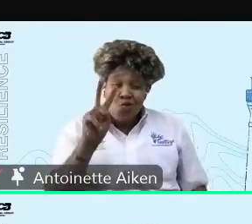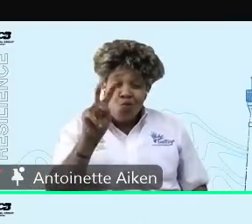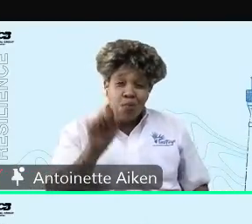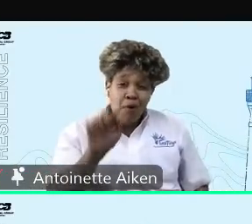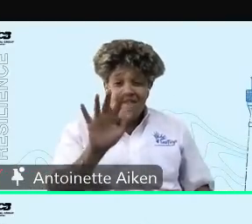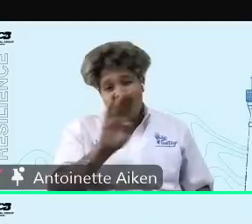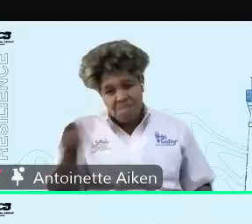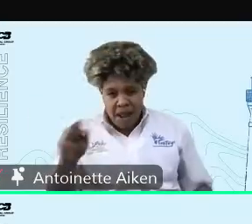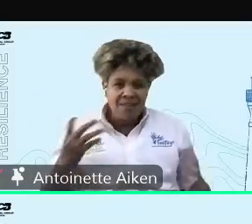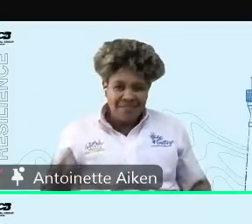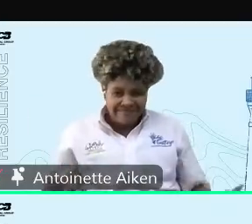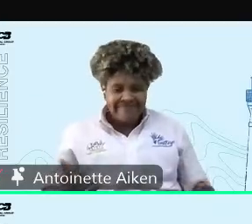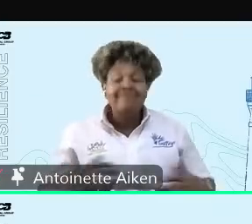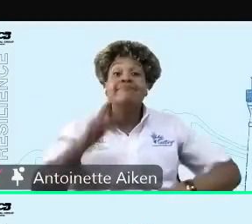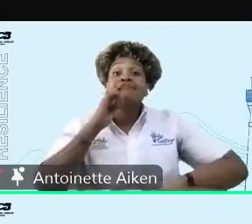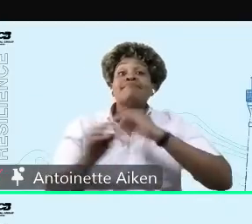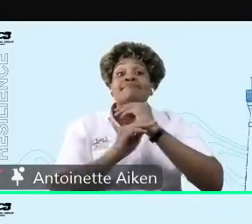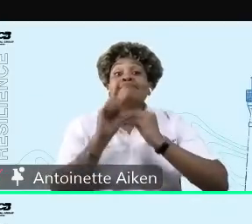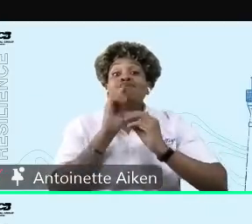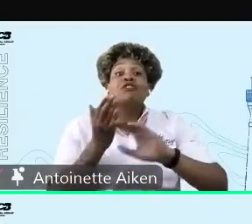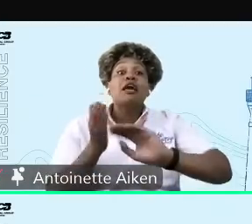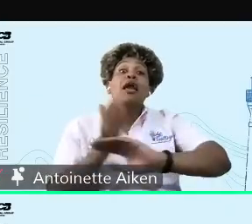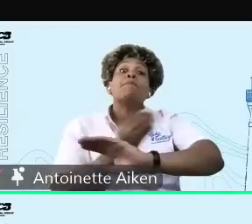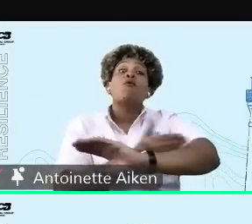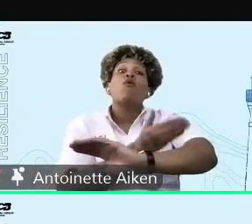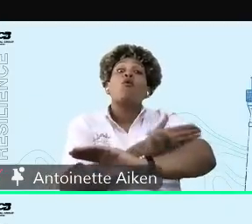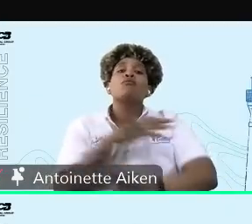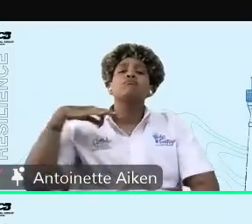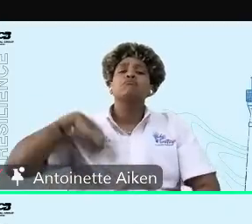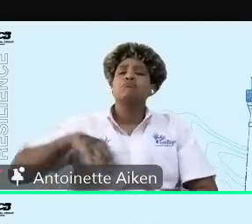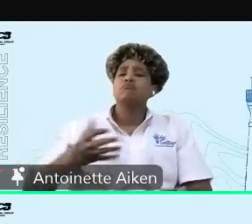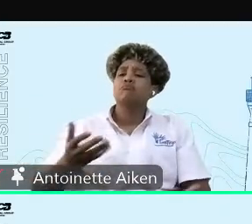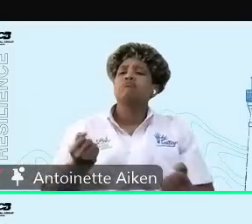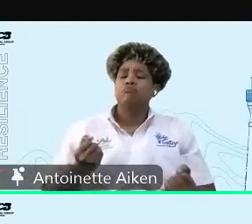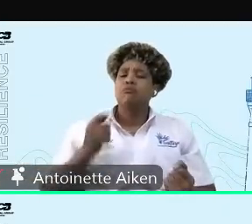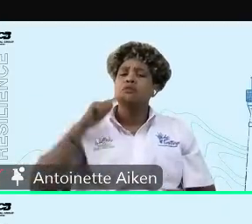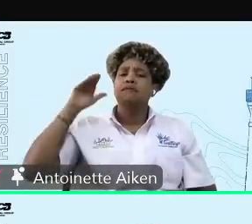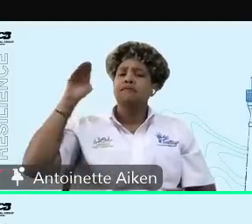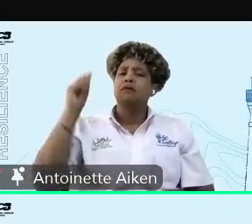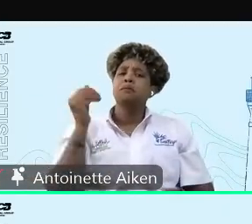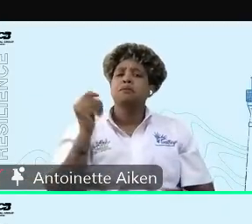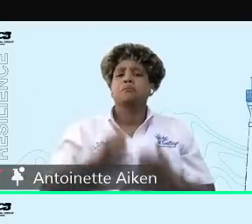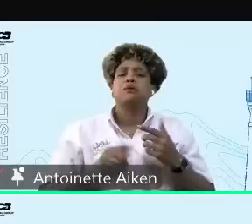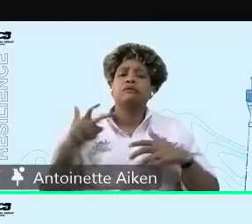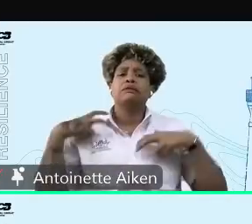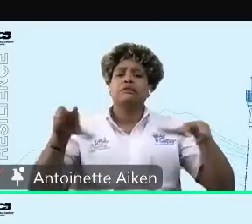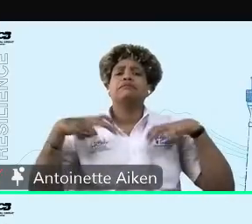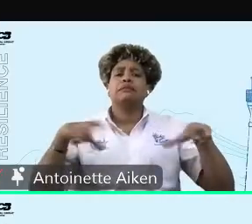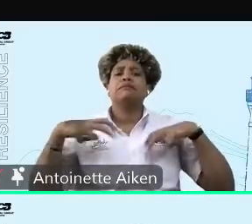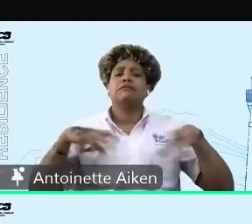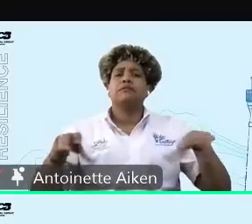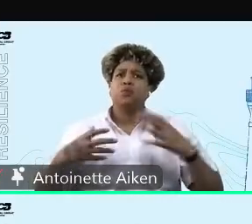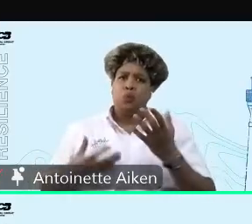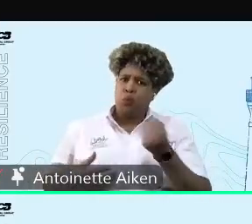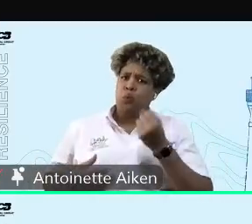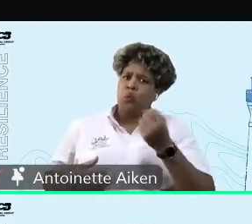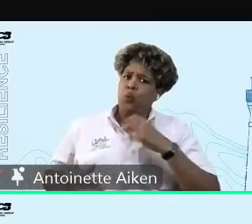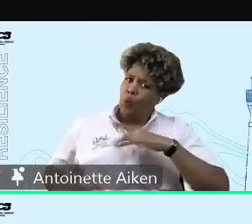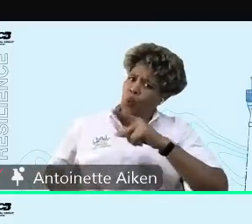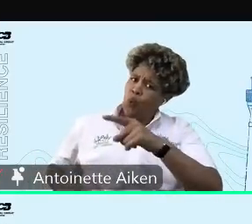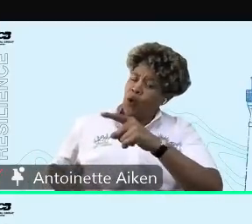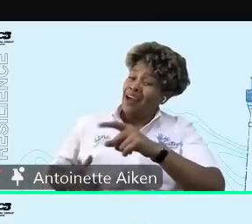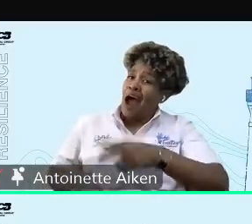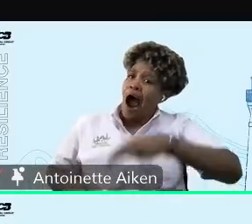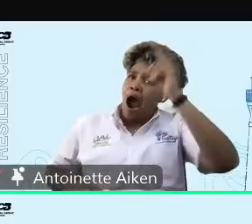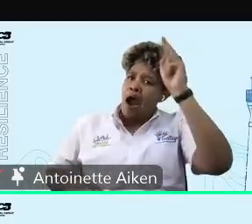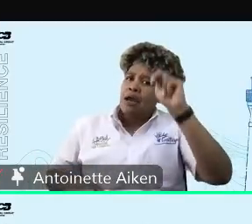2.5 billion. There were improved gains on foreign currency and investment activities together with higher net interest